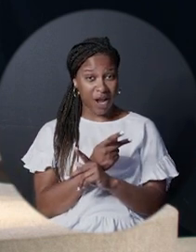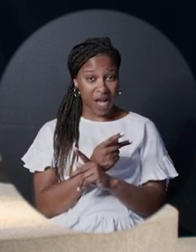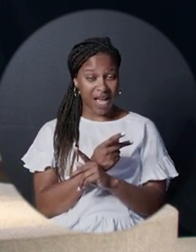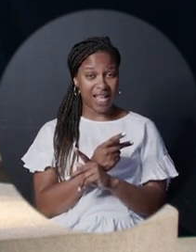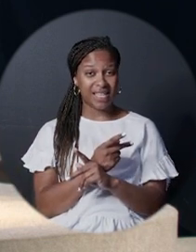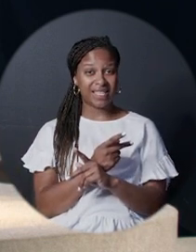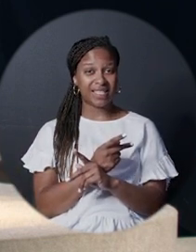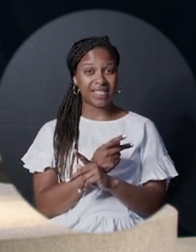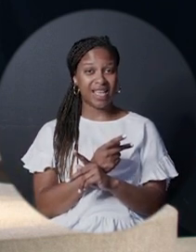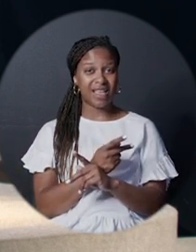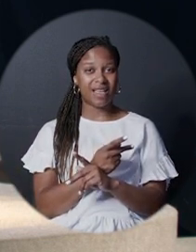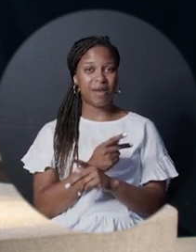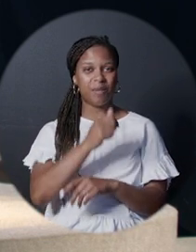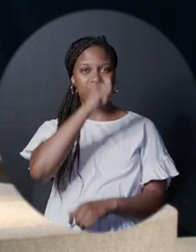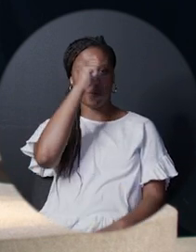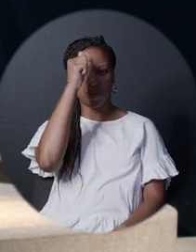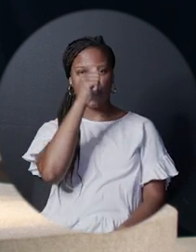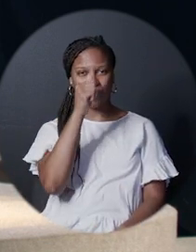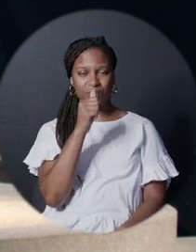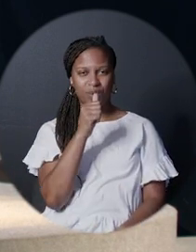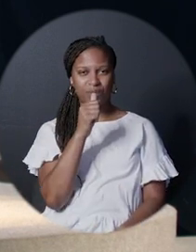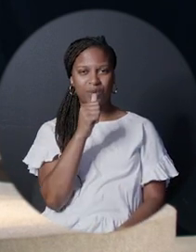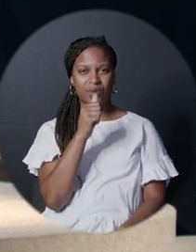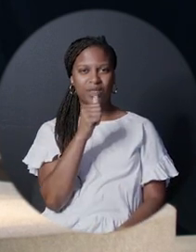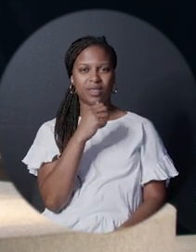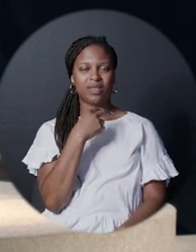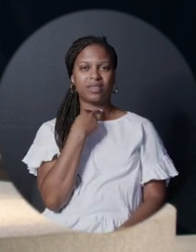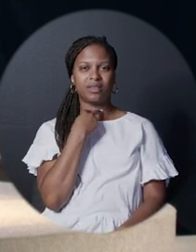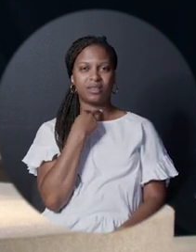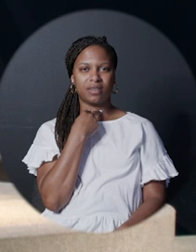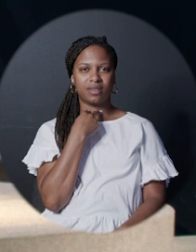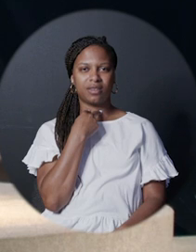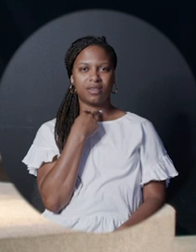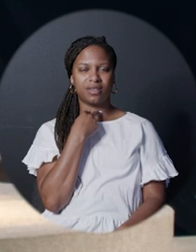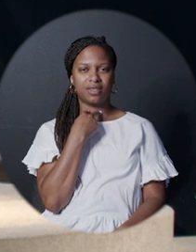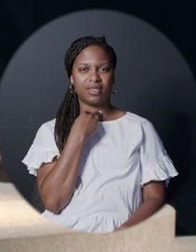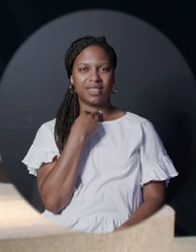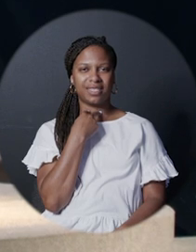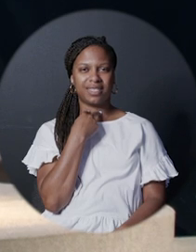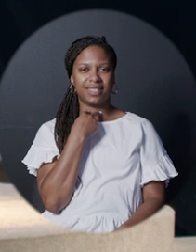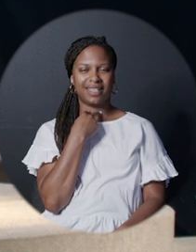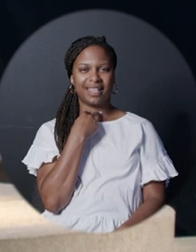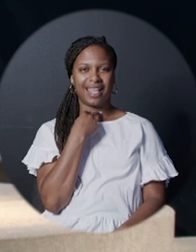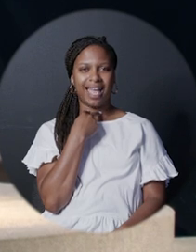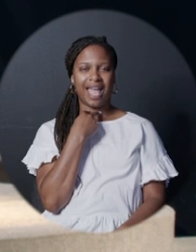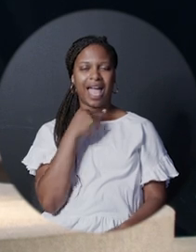nothing worse than being anointed and stuck.